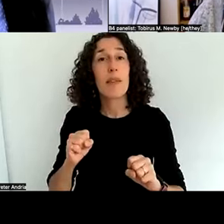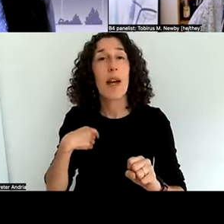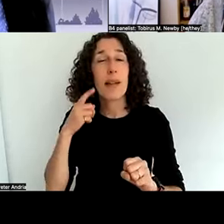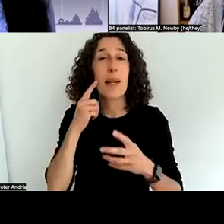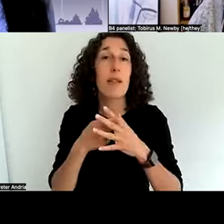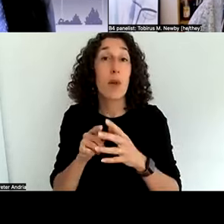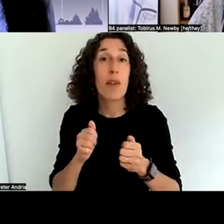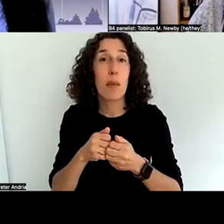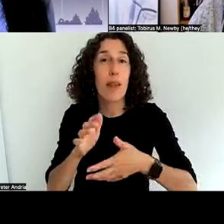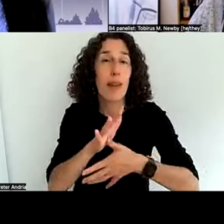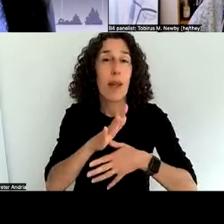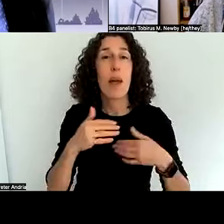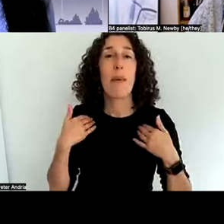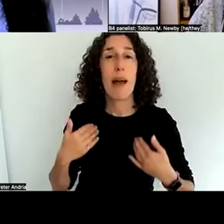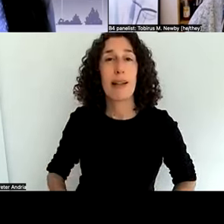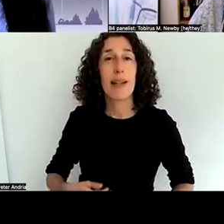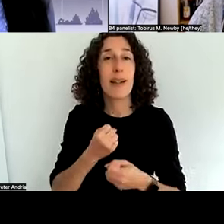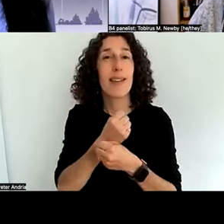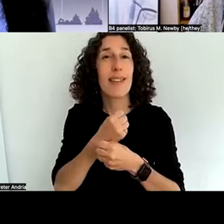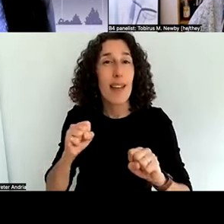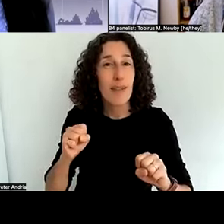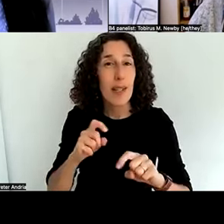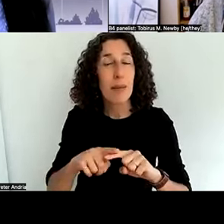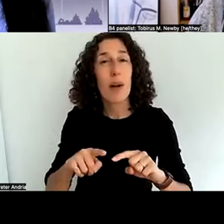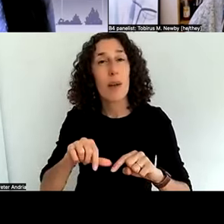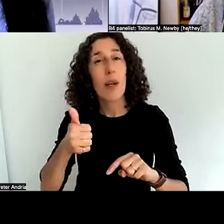from my colleagues on this panel as to how they interpret that question.